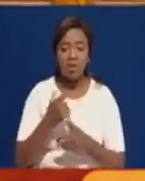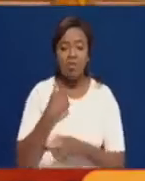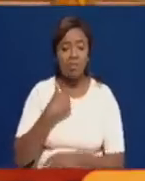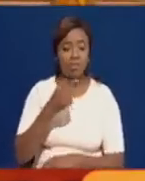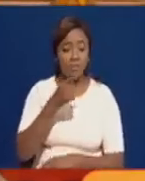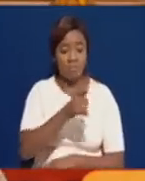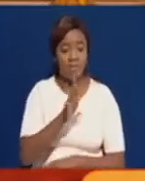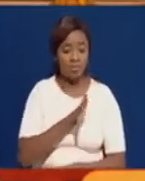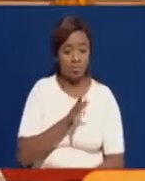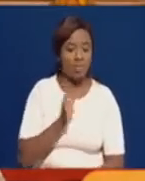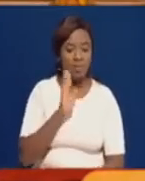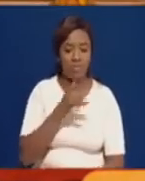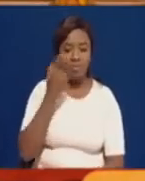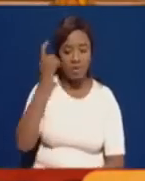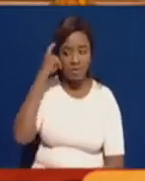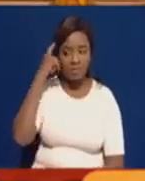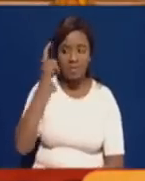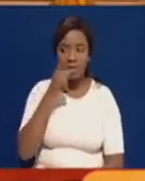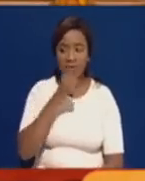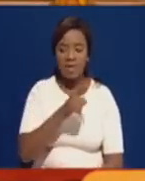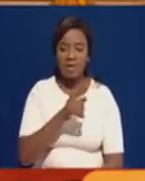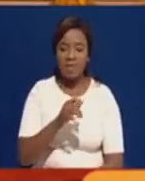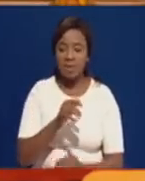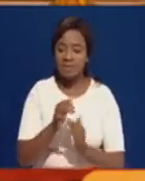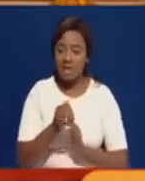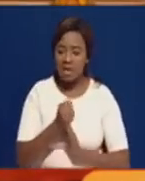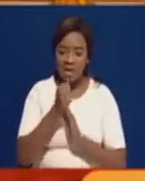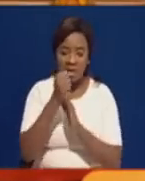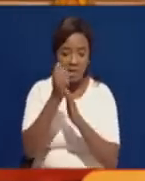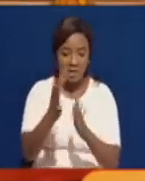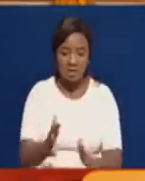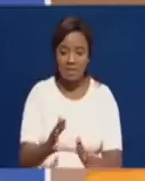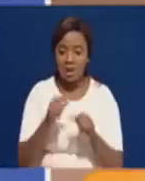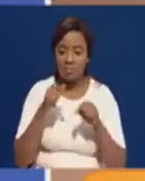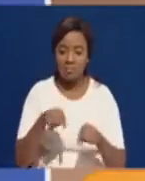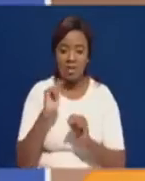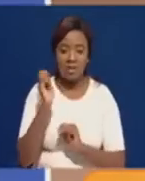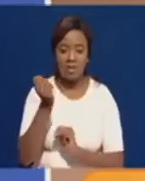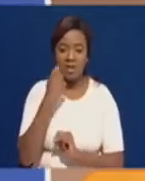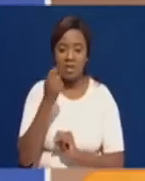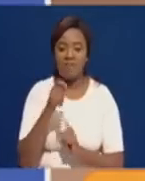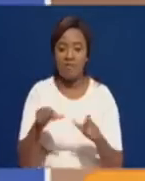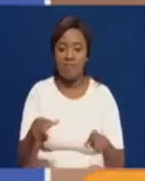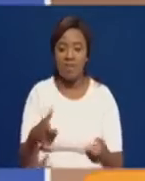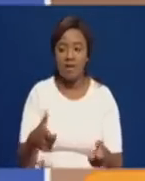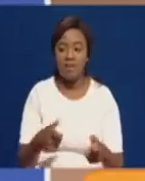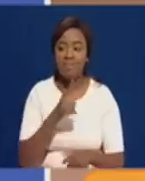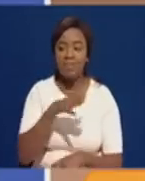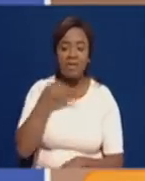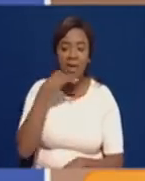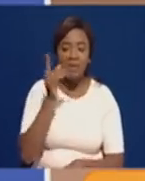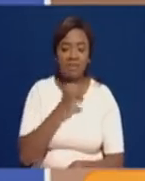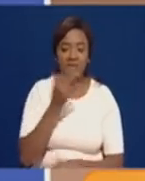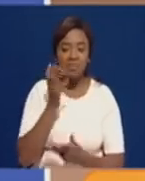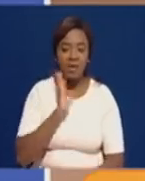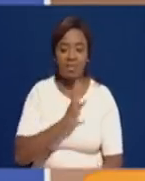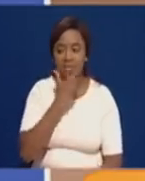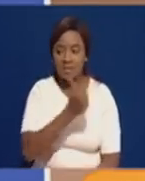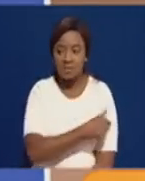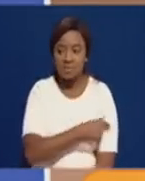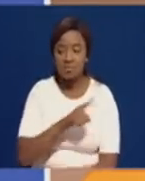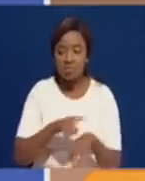remembered as a pioneer woman newscaster in Kenya. The late Kasavuli passed on at the Kenyatta National Hospital on